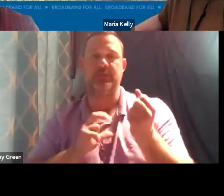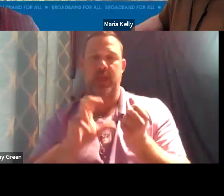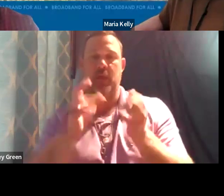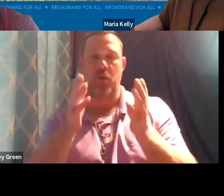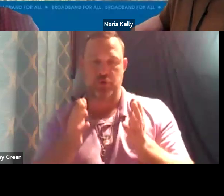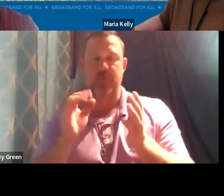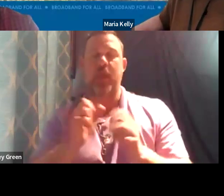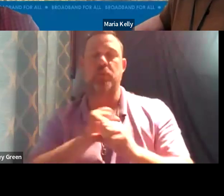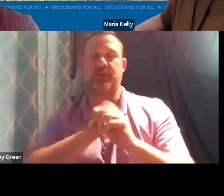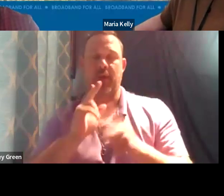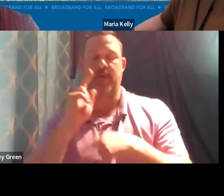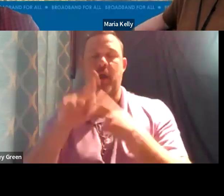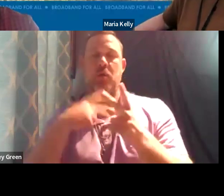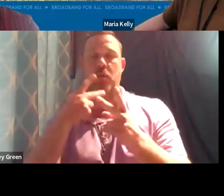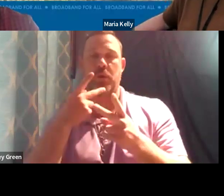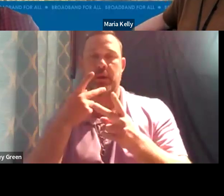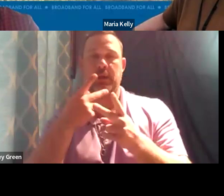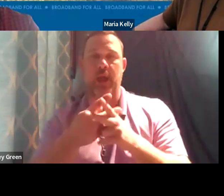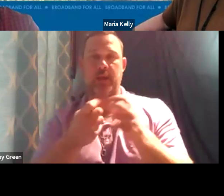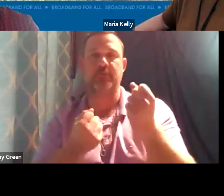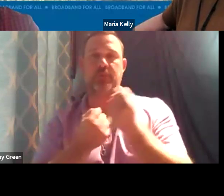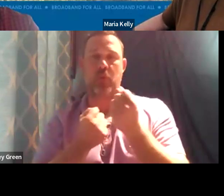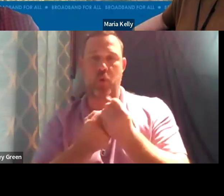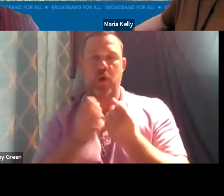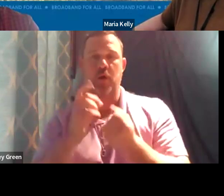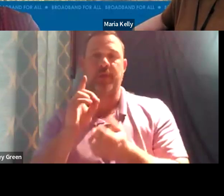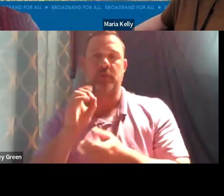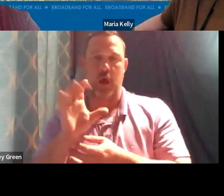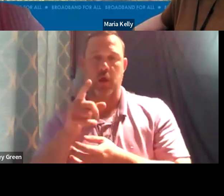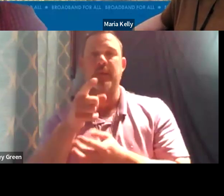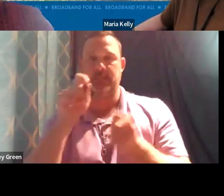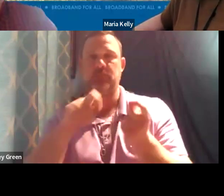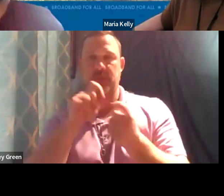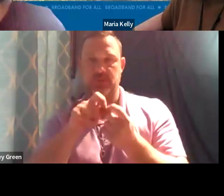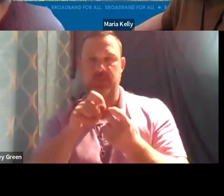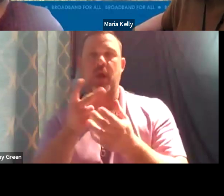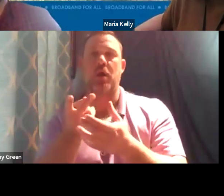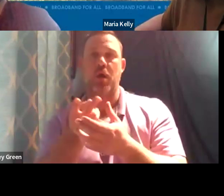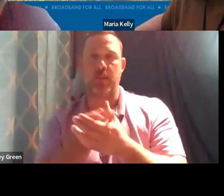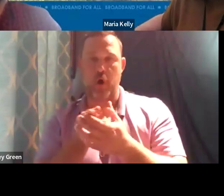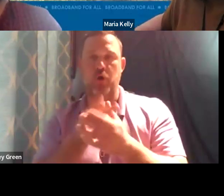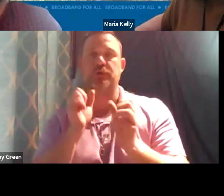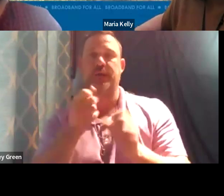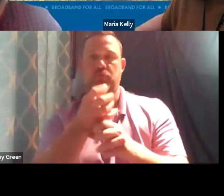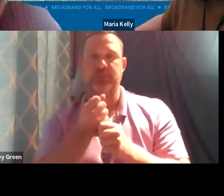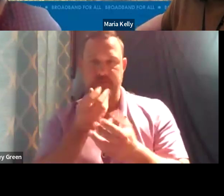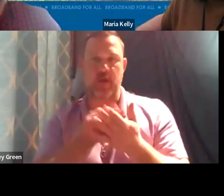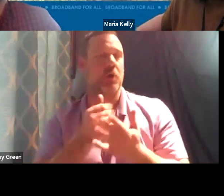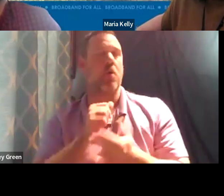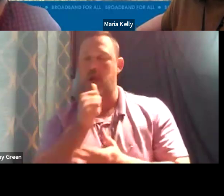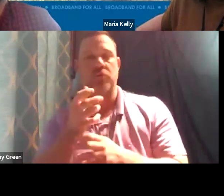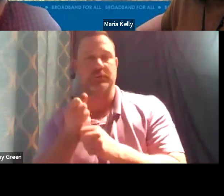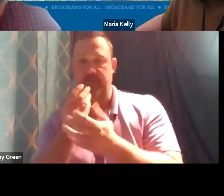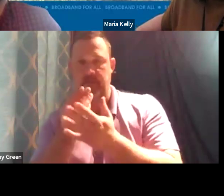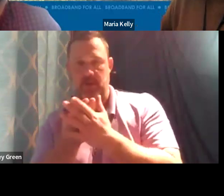think, clarifying what type of supportive document they could give. And he specified that partners could receive funding or not receive funding,